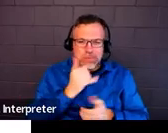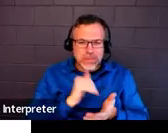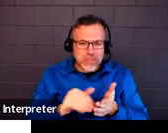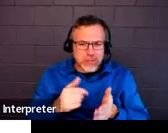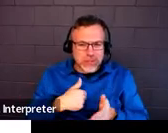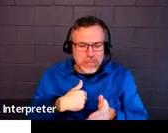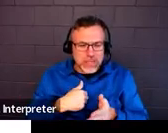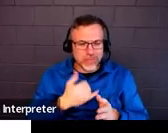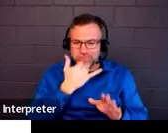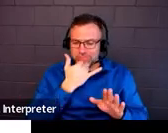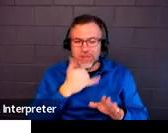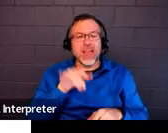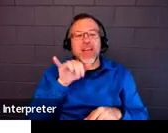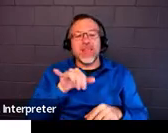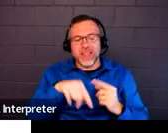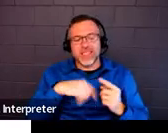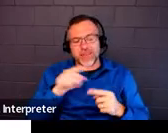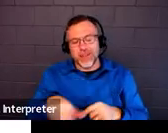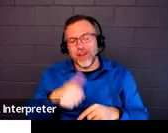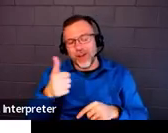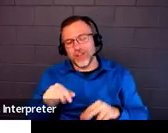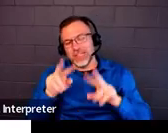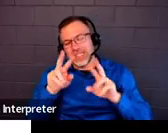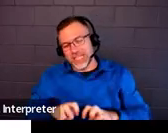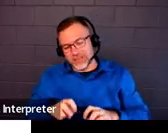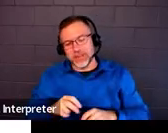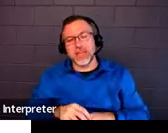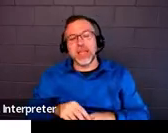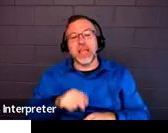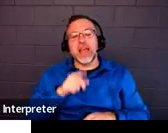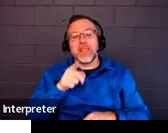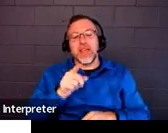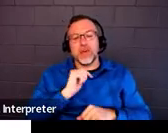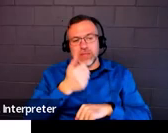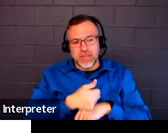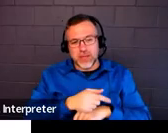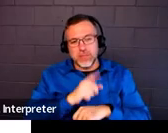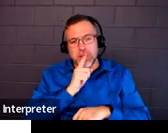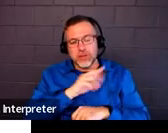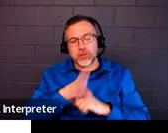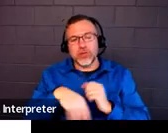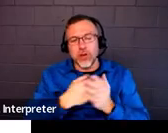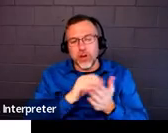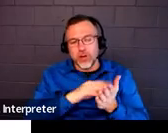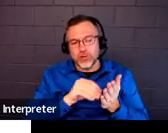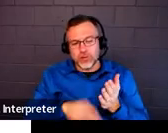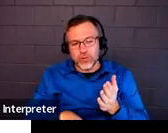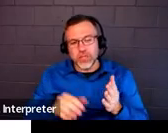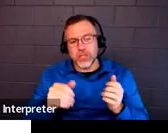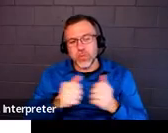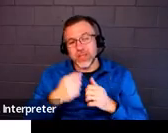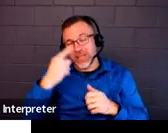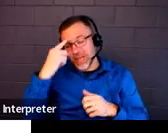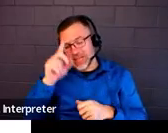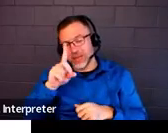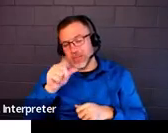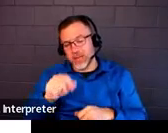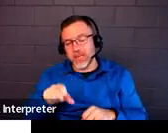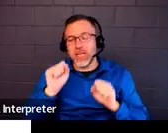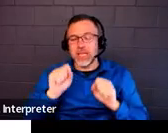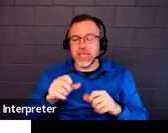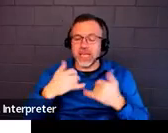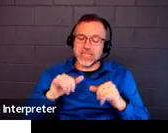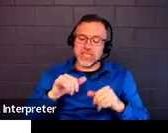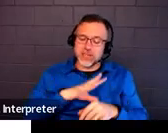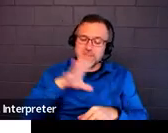this is about the alternate assessment. So it was developed to ensure that all students with significant cognitive disabilities are able to participate in